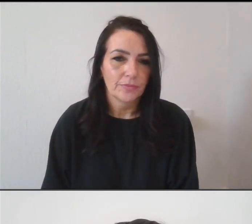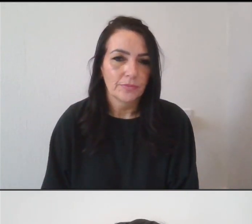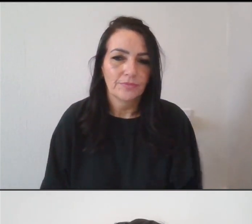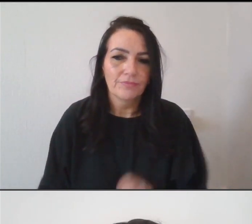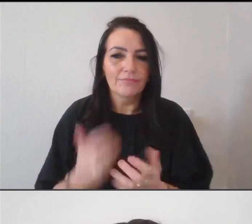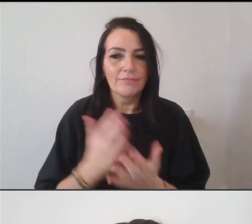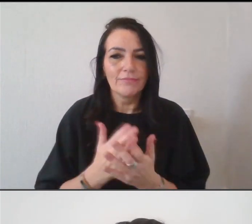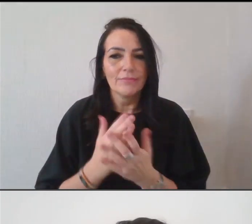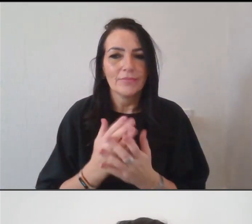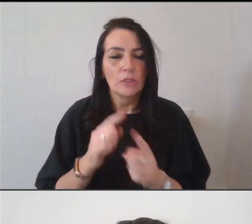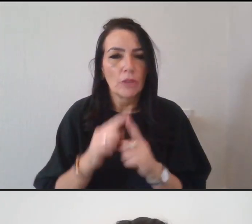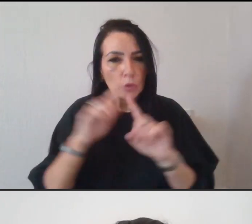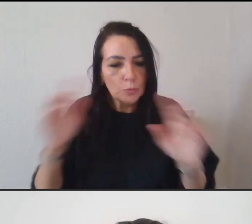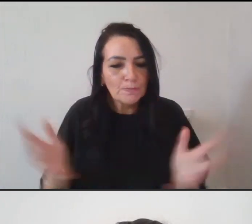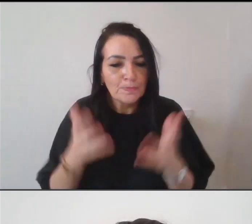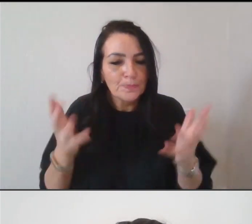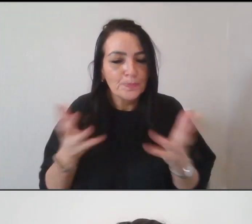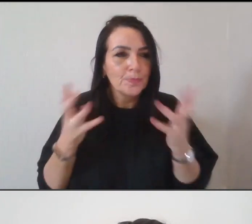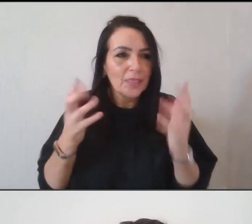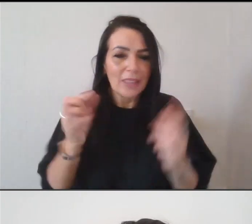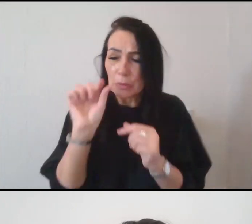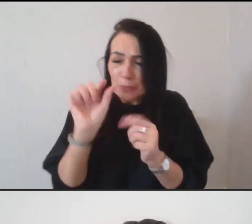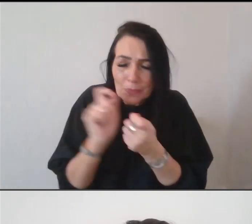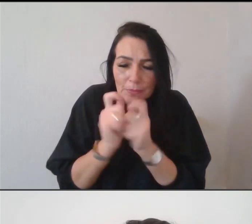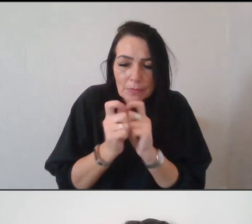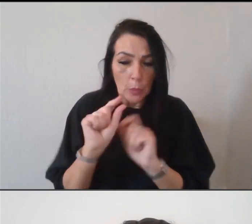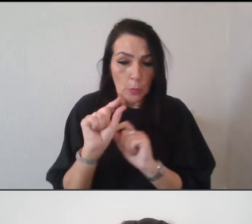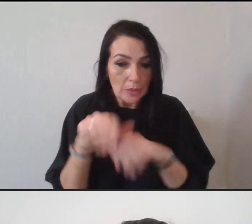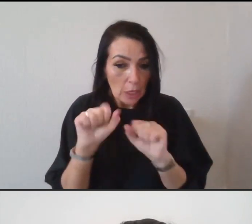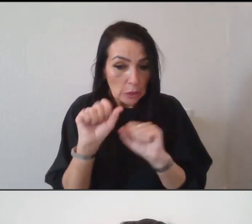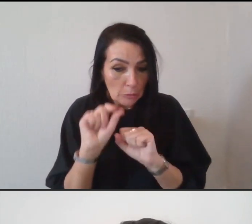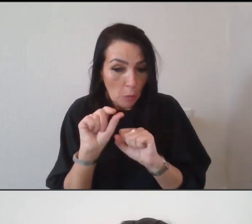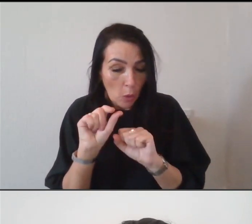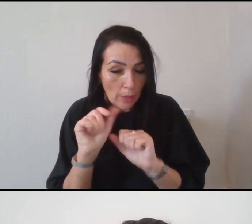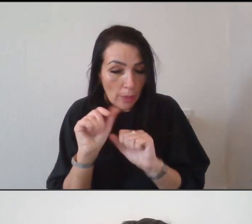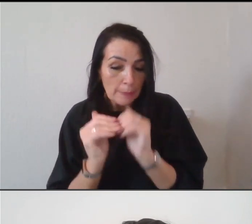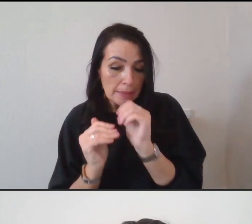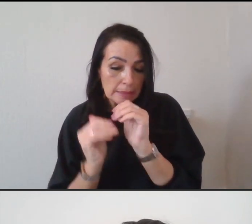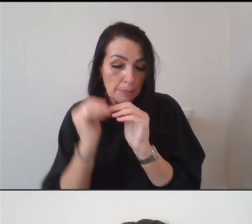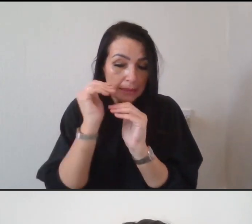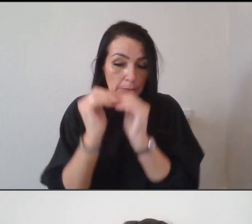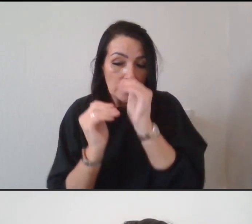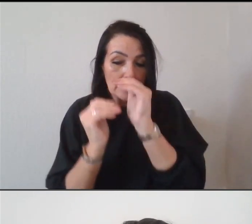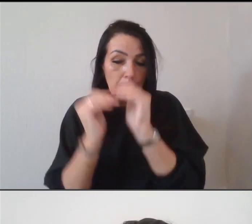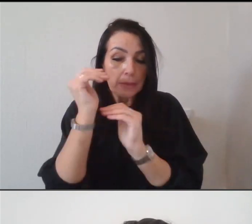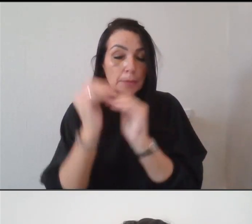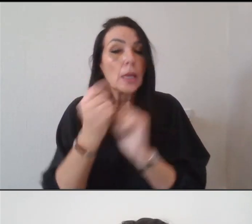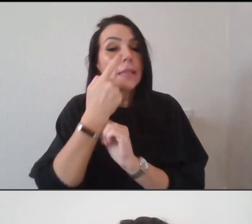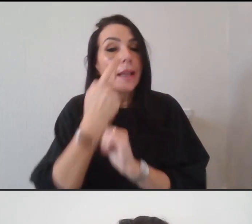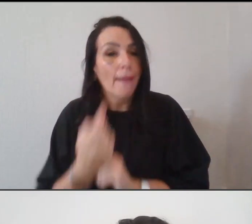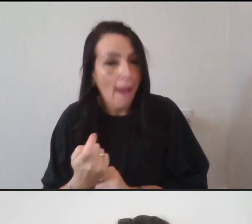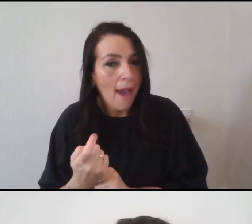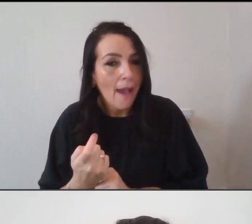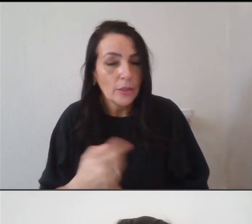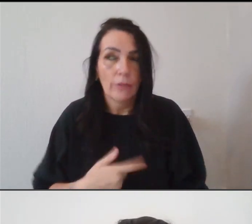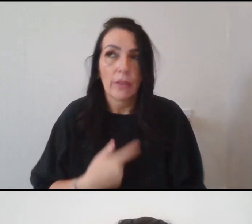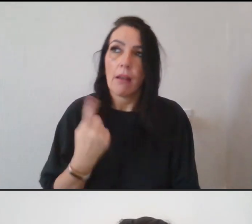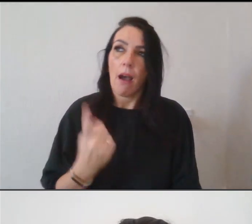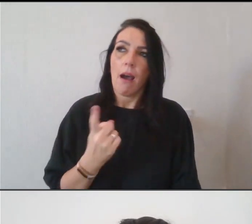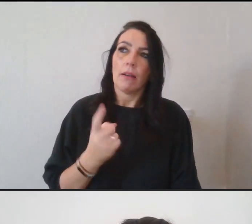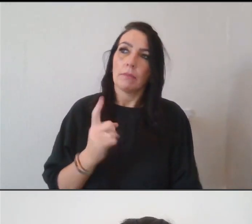trying to inspire even the smallest change, I think that's a really important starting point to empowering people to make